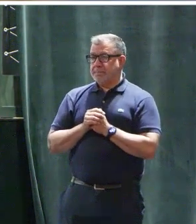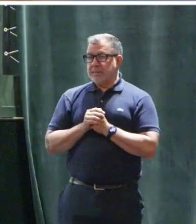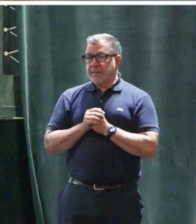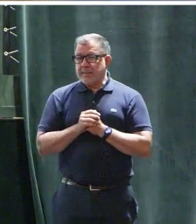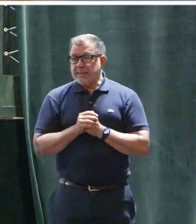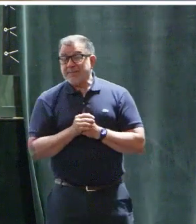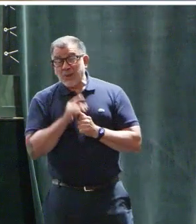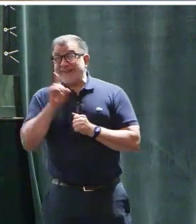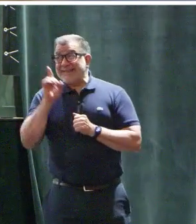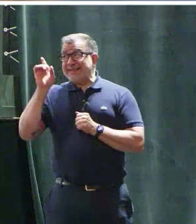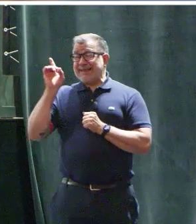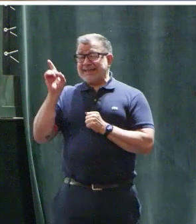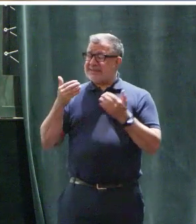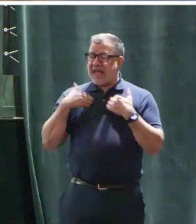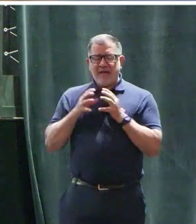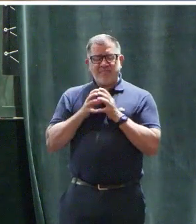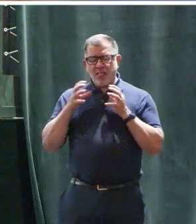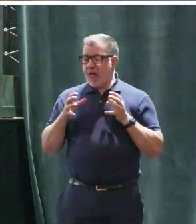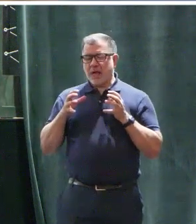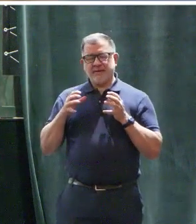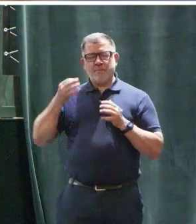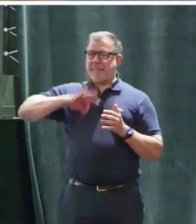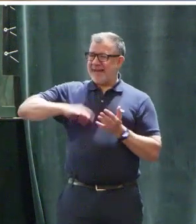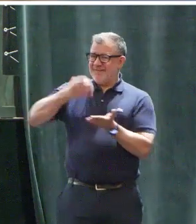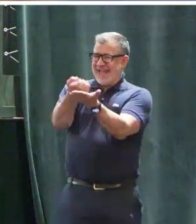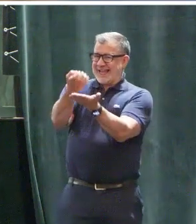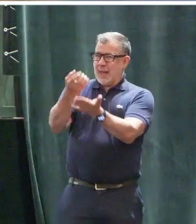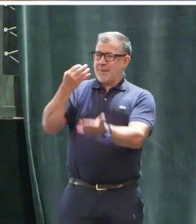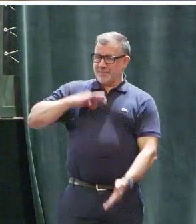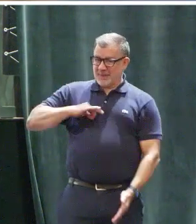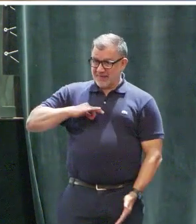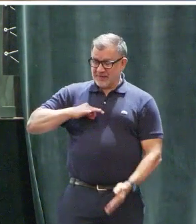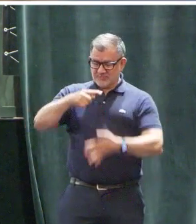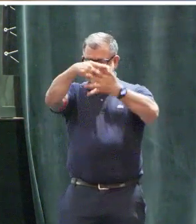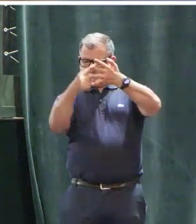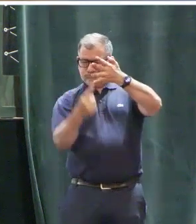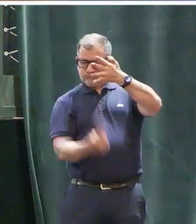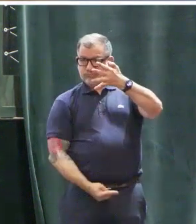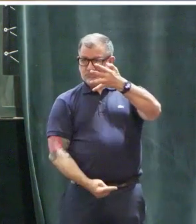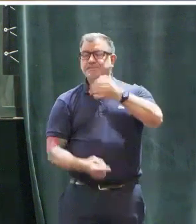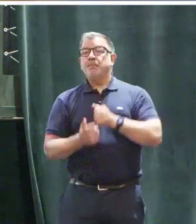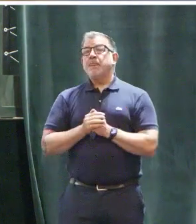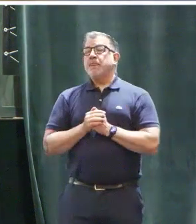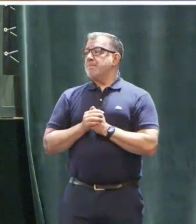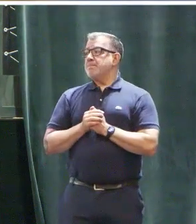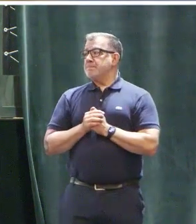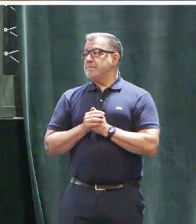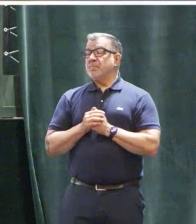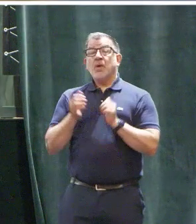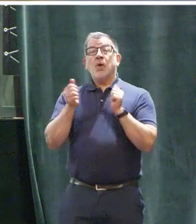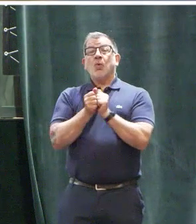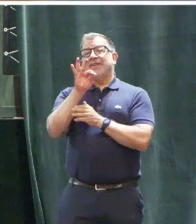of economic advantages that flow from the project, not the least of which is that with